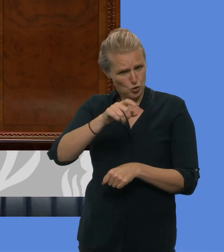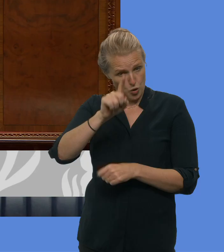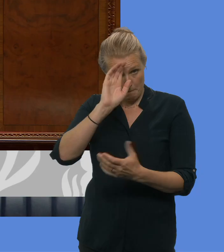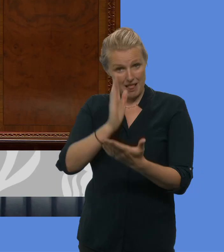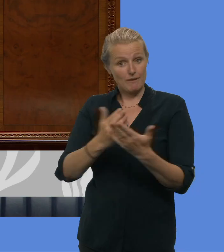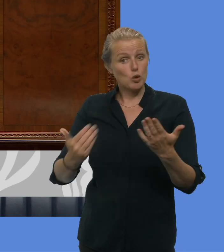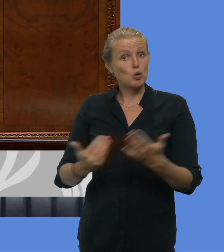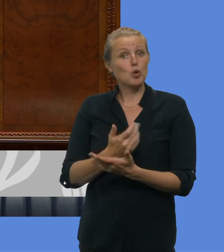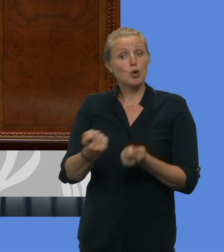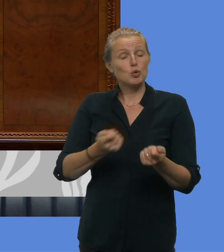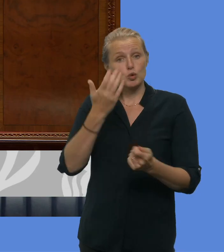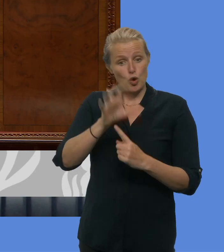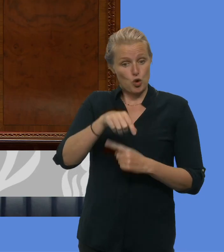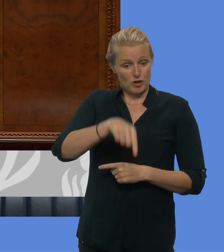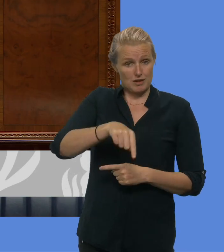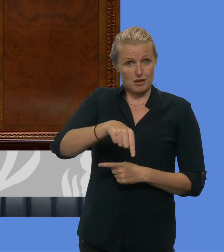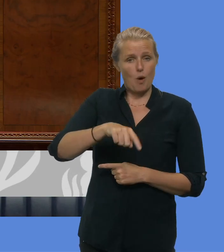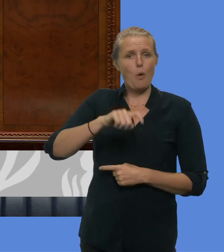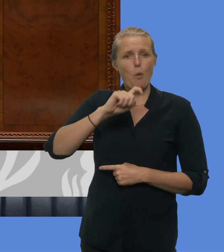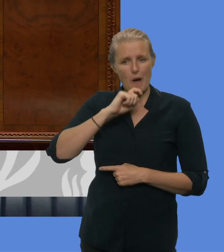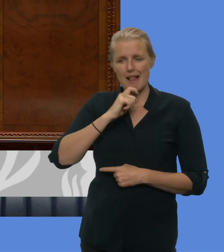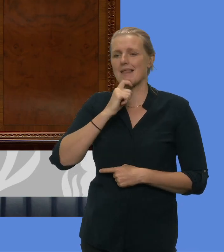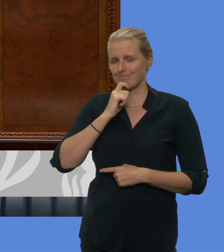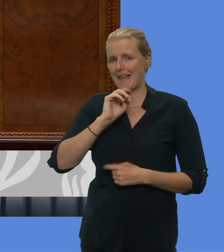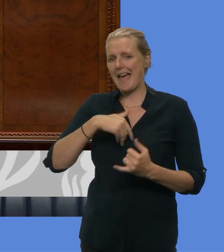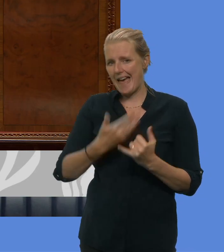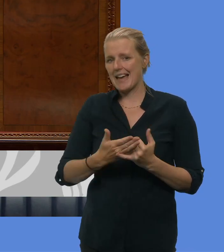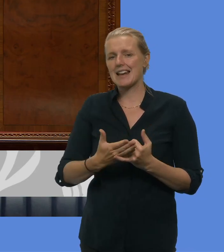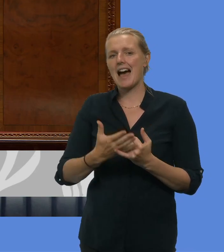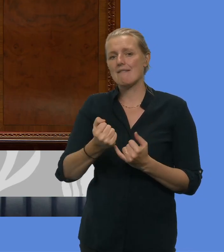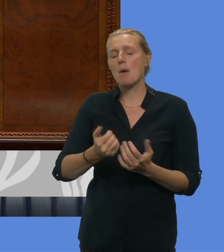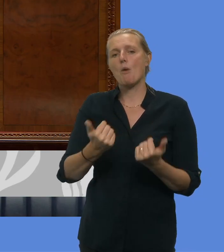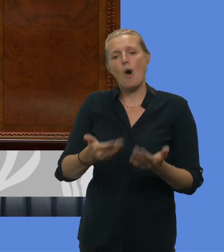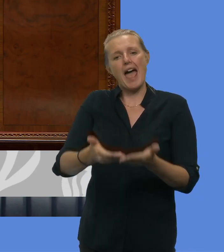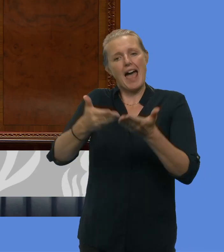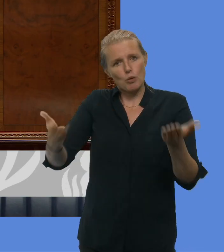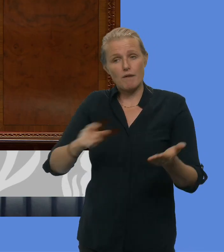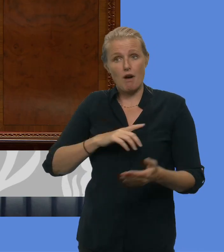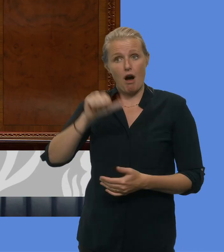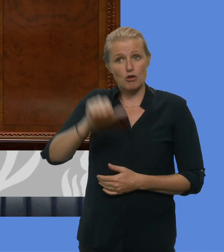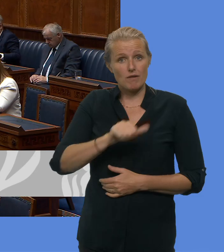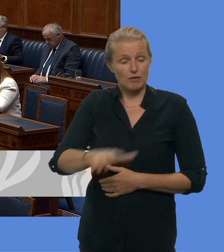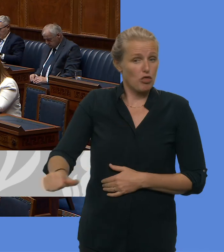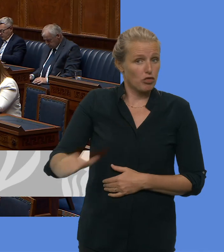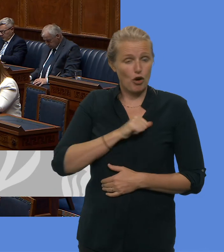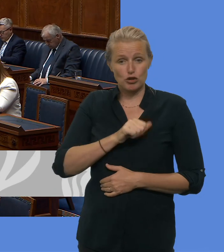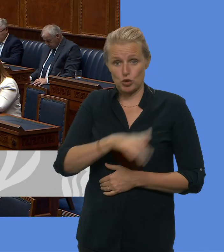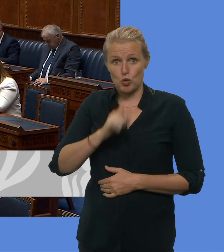new controlled schools unit will deliver greater equity for the 150,000 children in these schools?